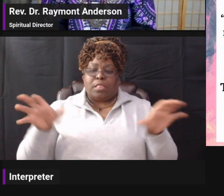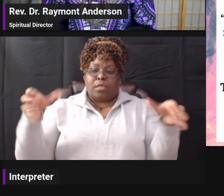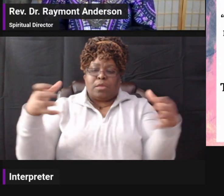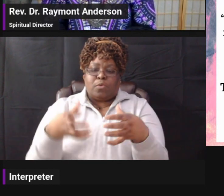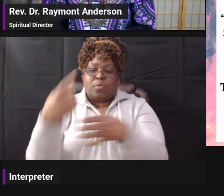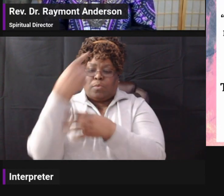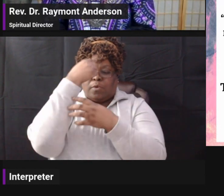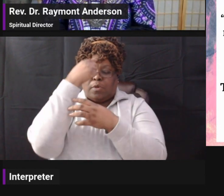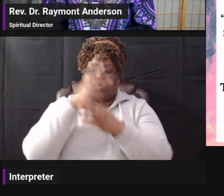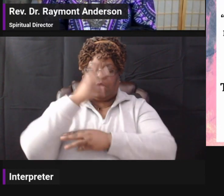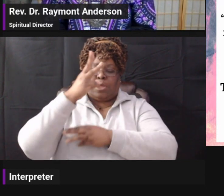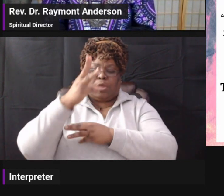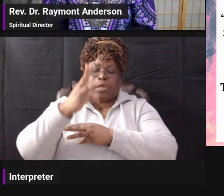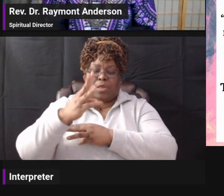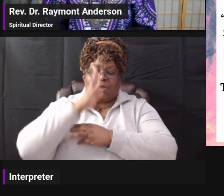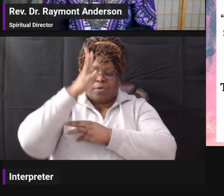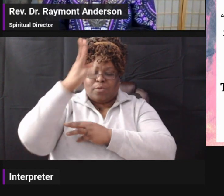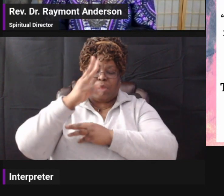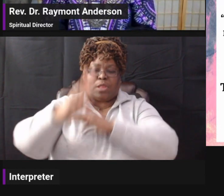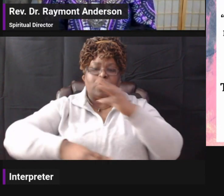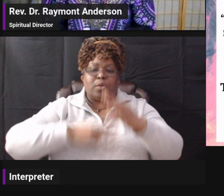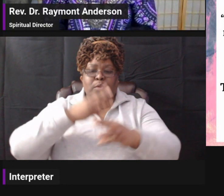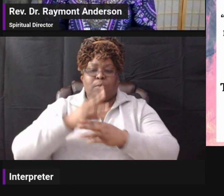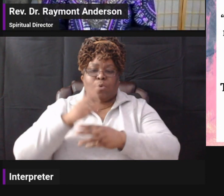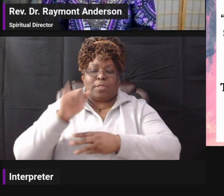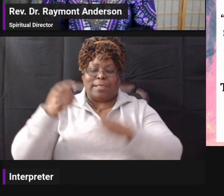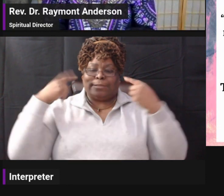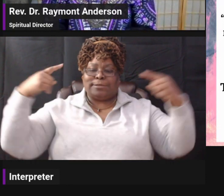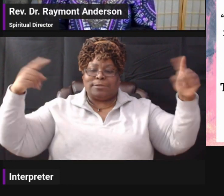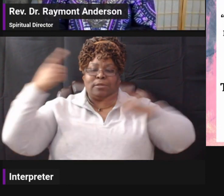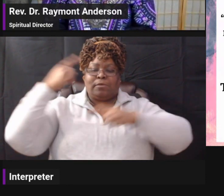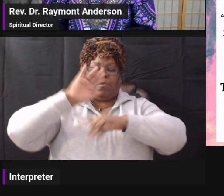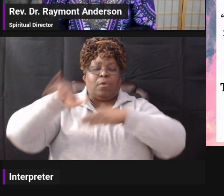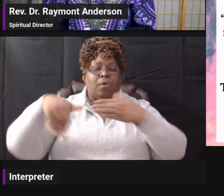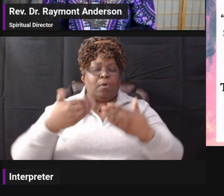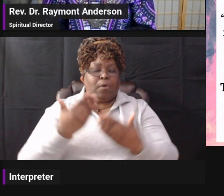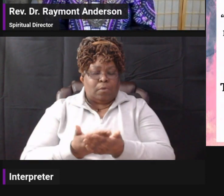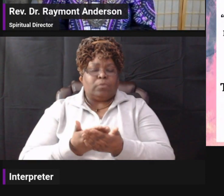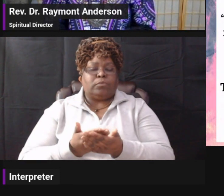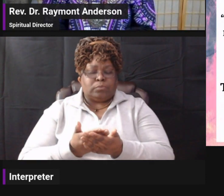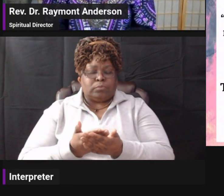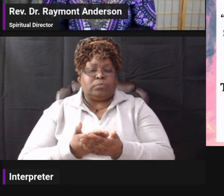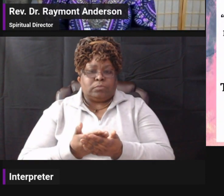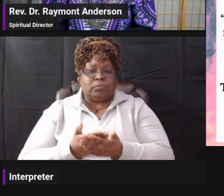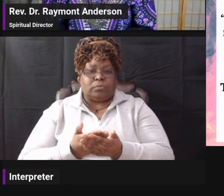collective consciousness and to create a world that truly does work for all.